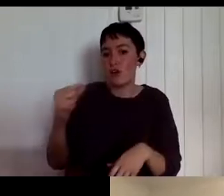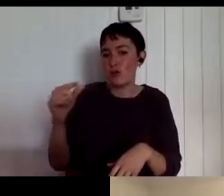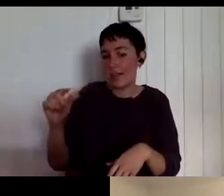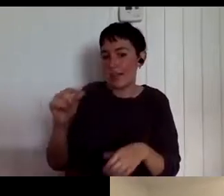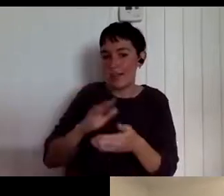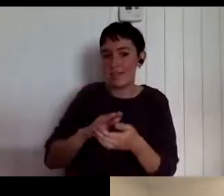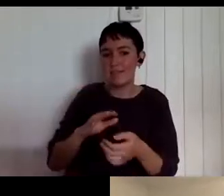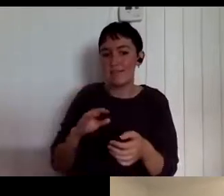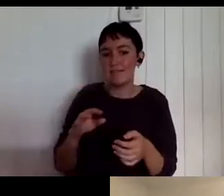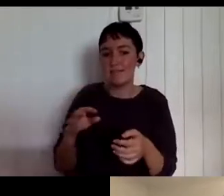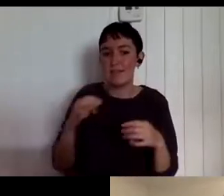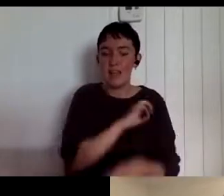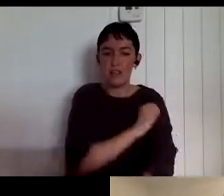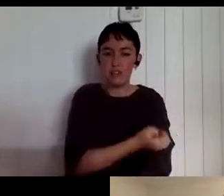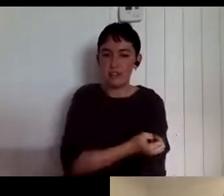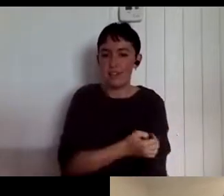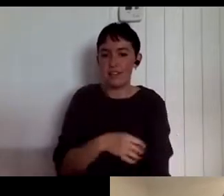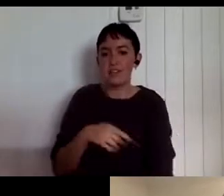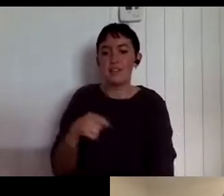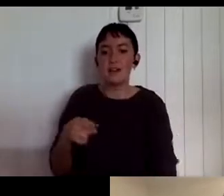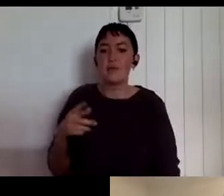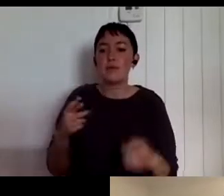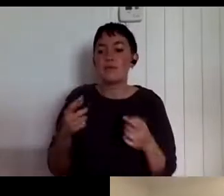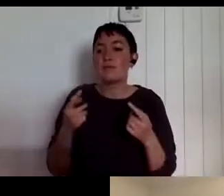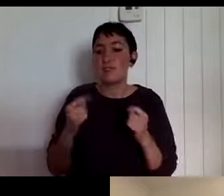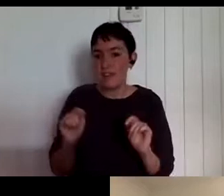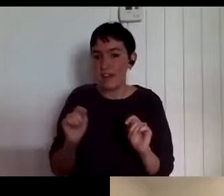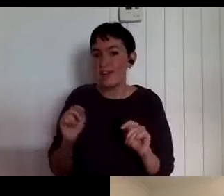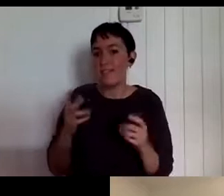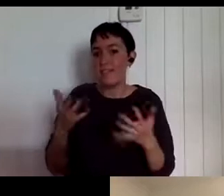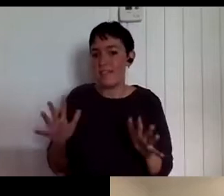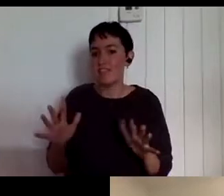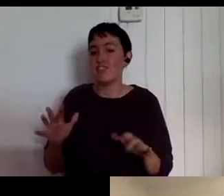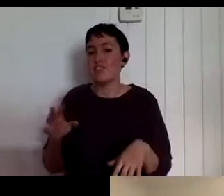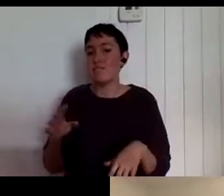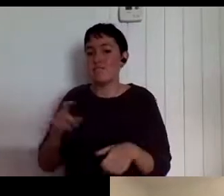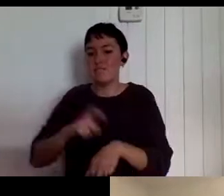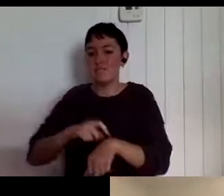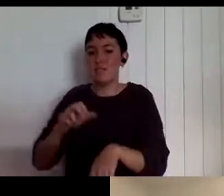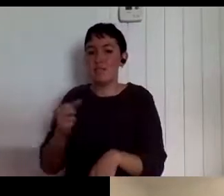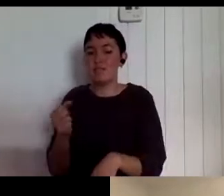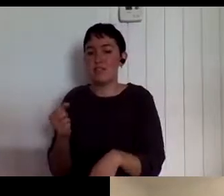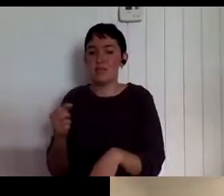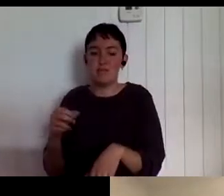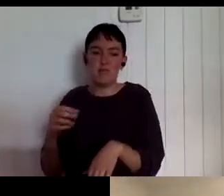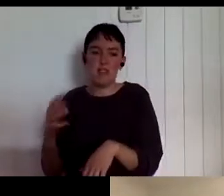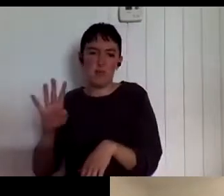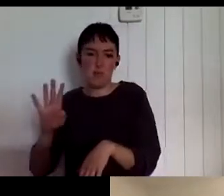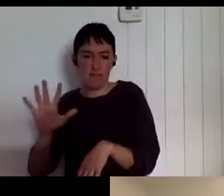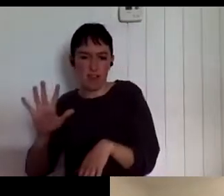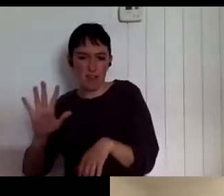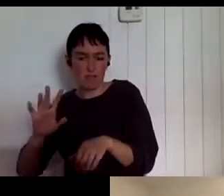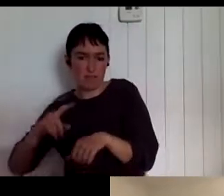into it too deeply because we try to finish up by 45 minutes. But of all of the non-fossil fuel based